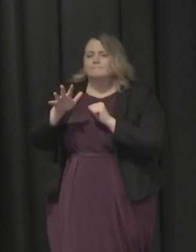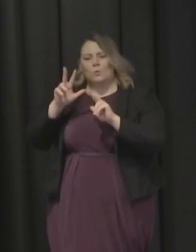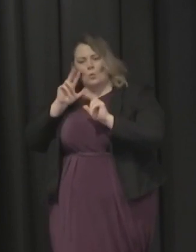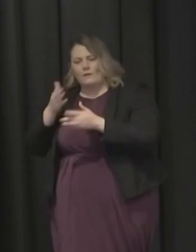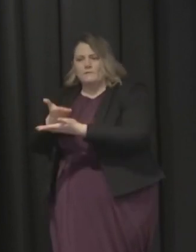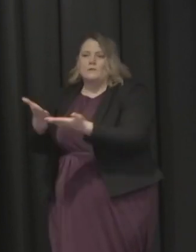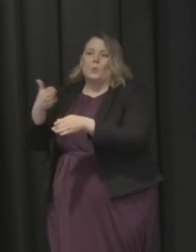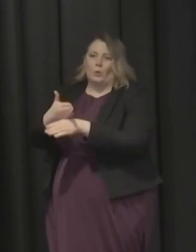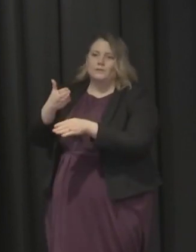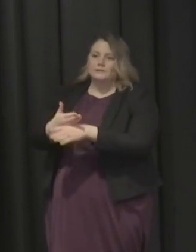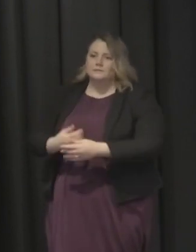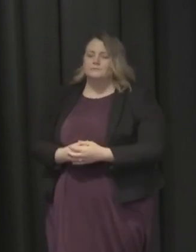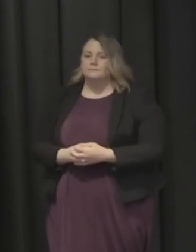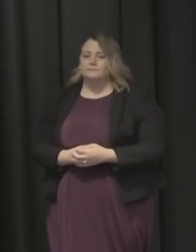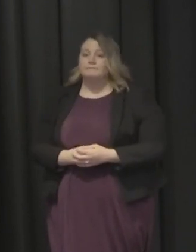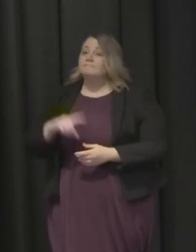we're proud to announce